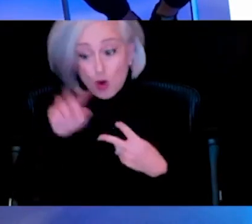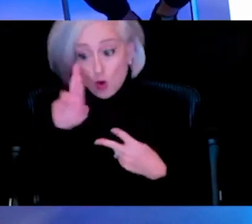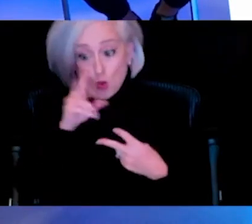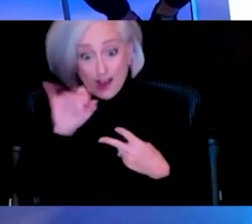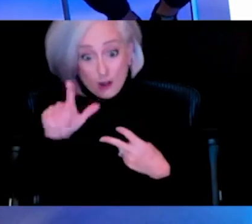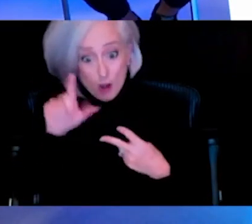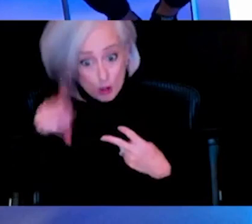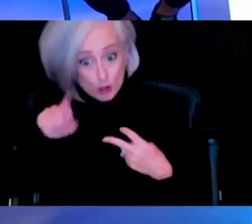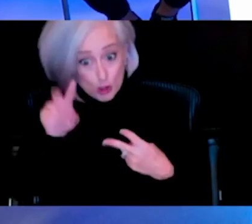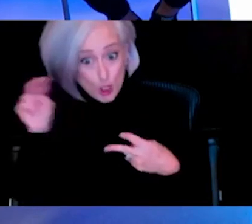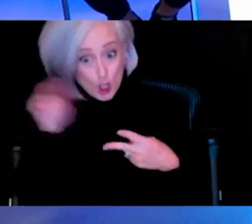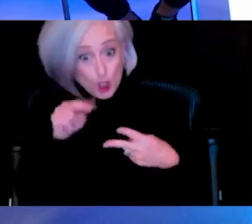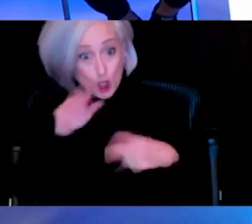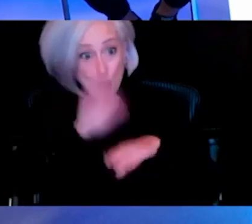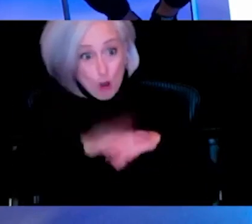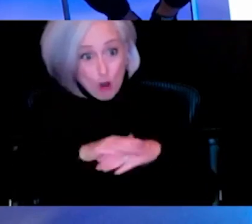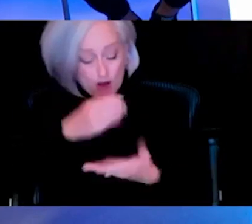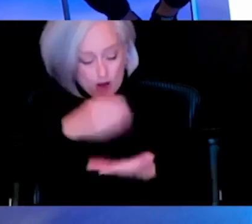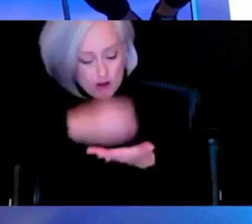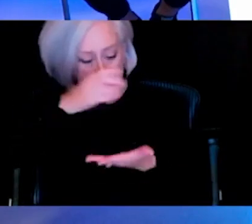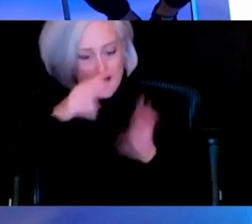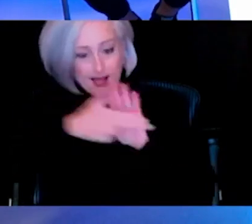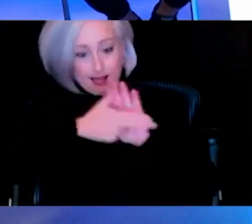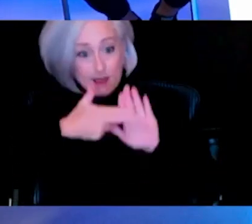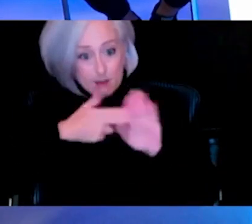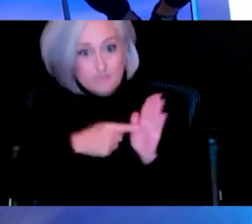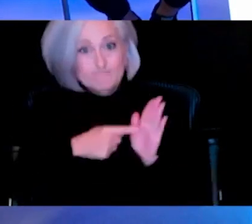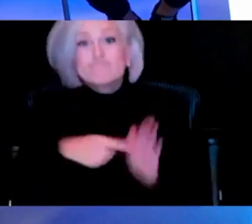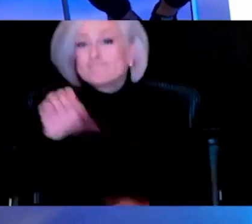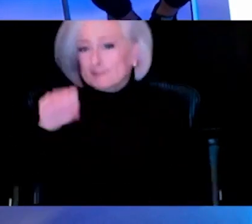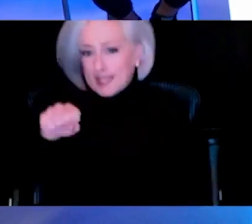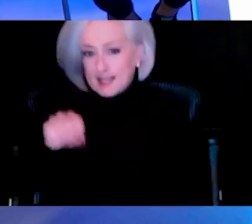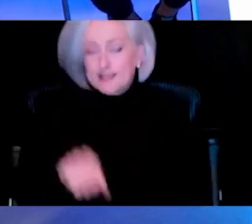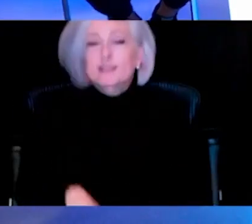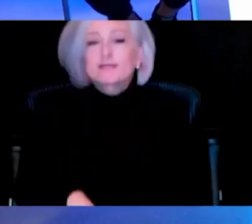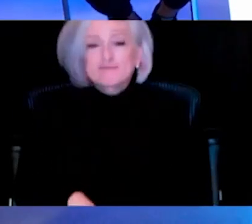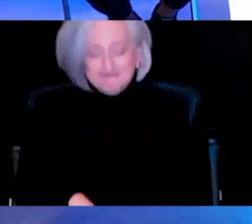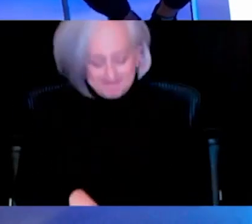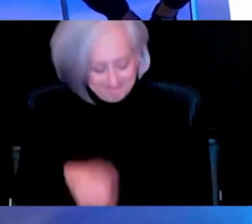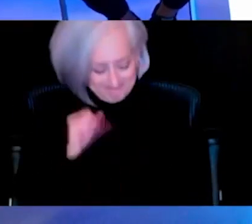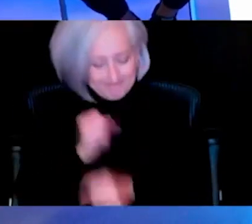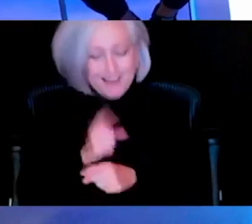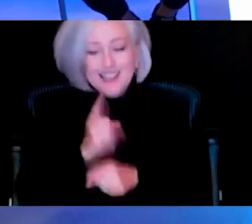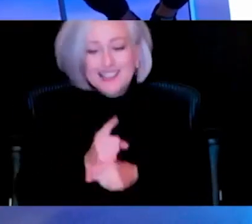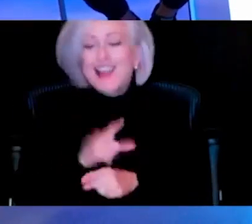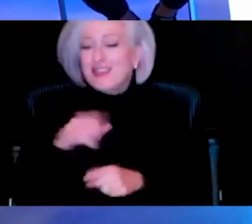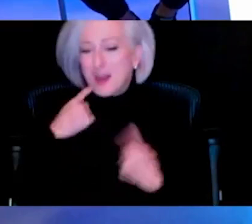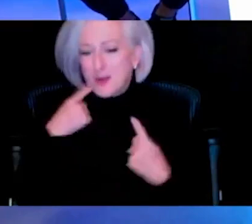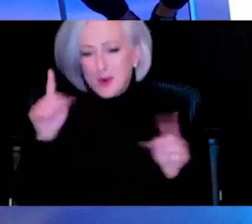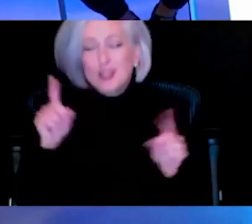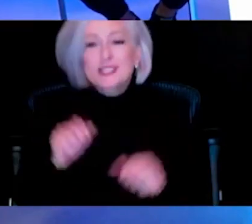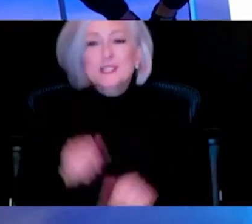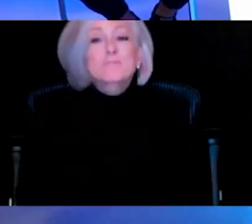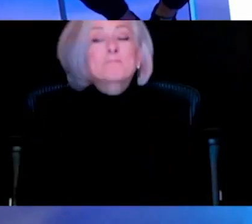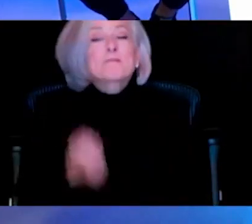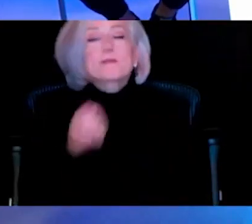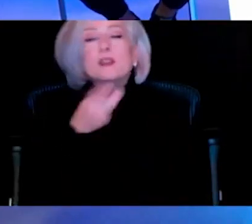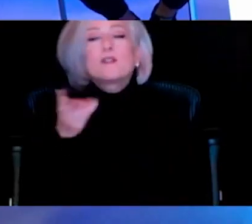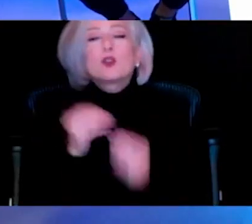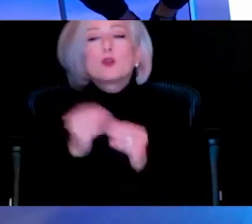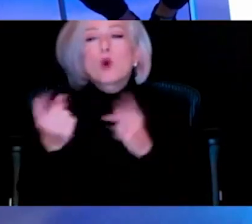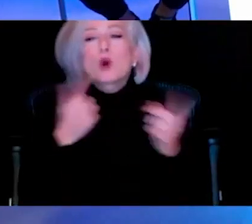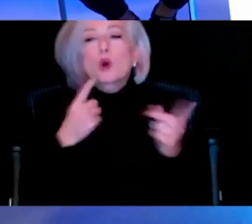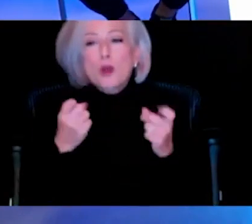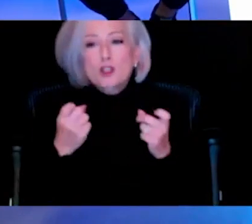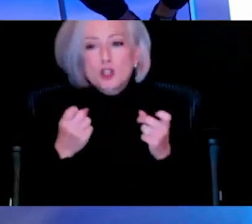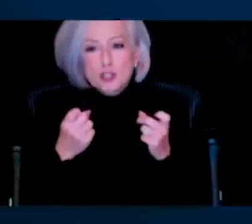those packages. Correct. 100%. Retinol is the best. And it's seeping in. It's getting down there. Yeah, okay, that's working. So we do have a few more questions. I want to make sure we get to this, and I will send